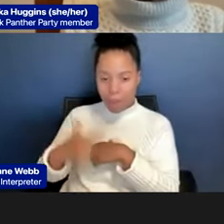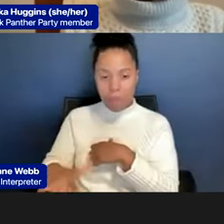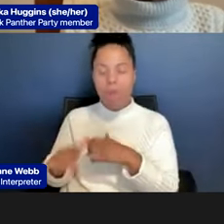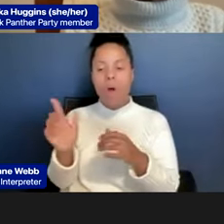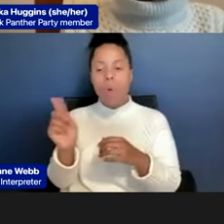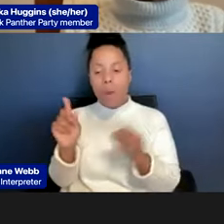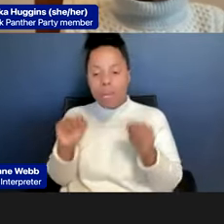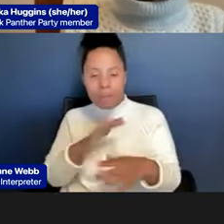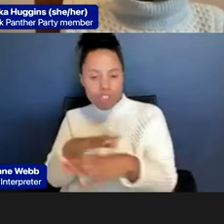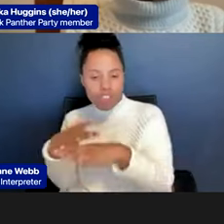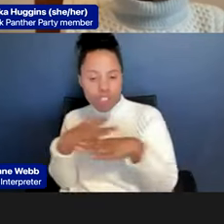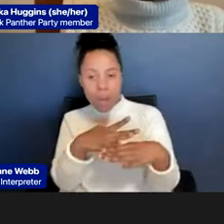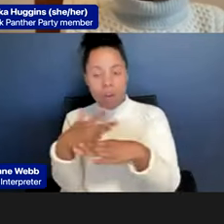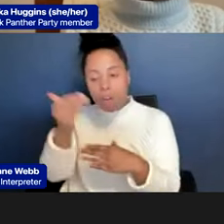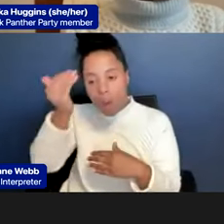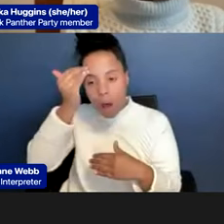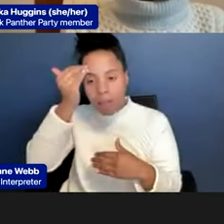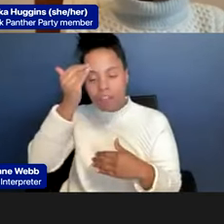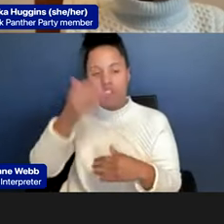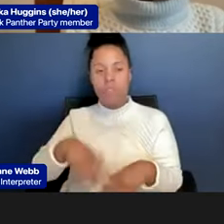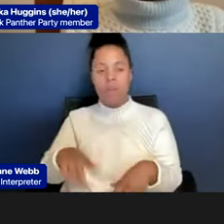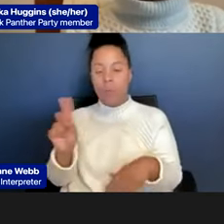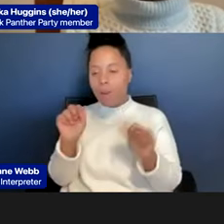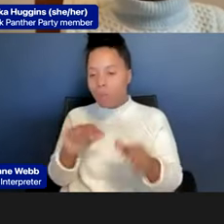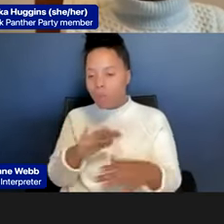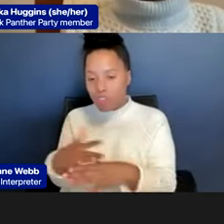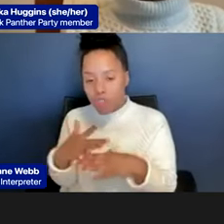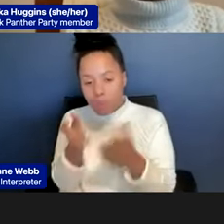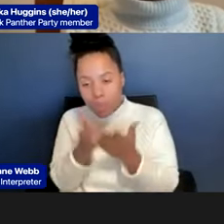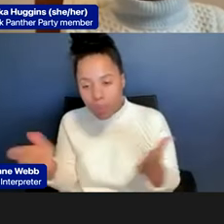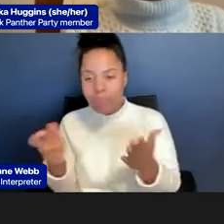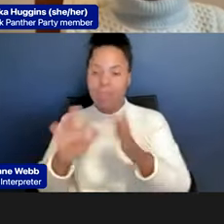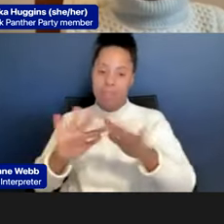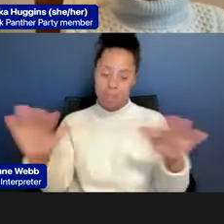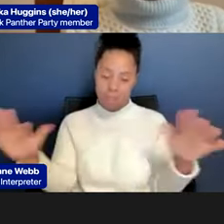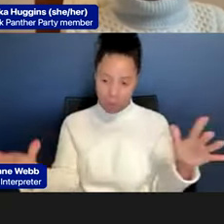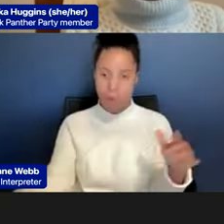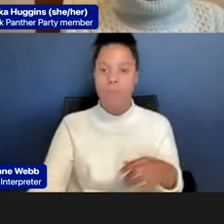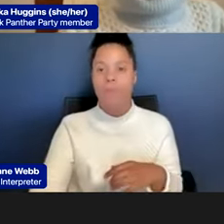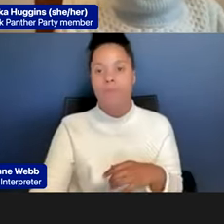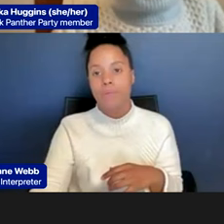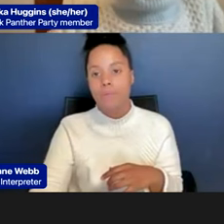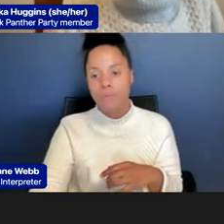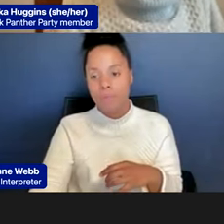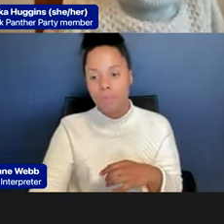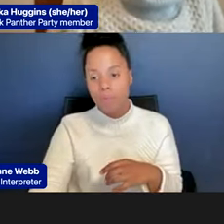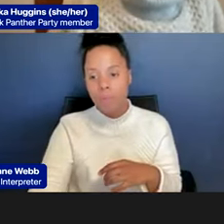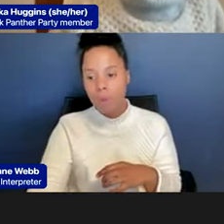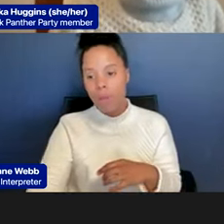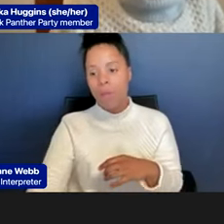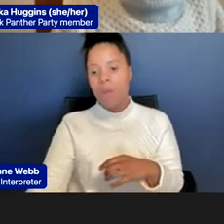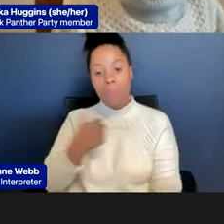to share knowledge, places to share resources, et cetera, et cetera. I myself have worked on two